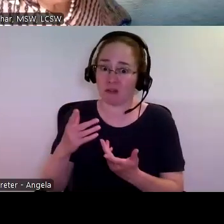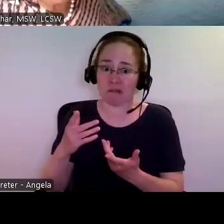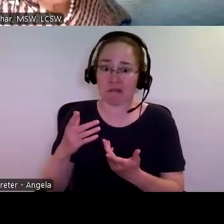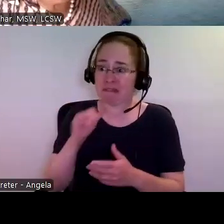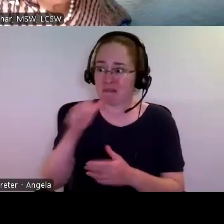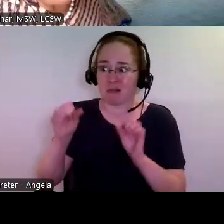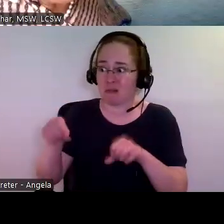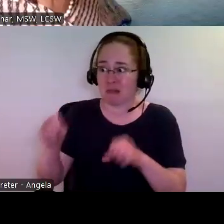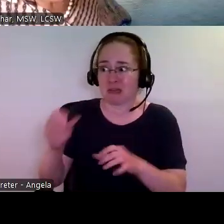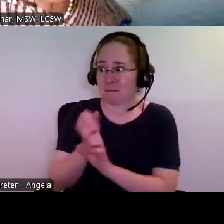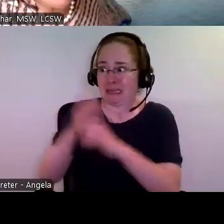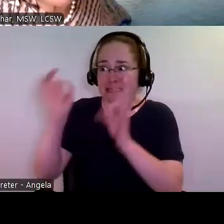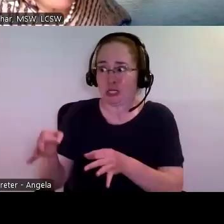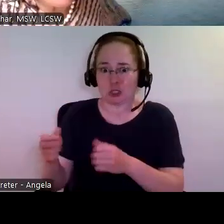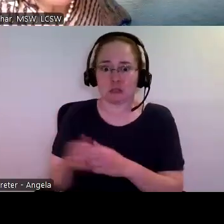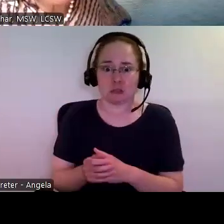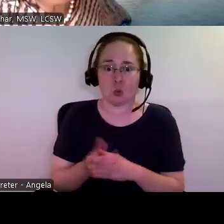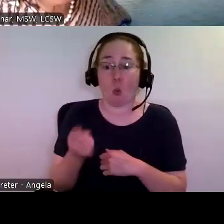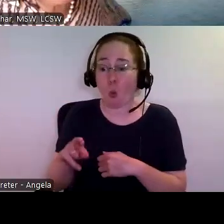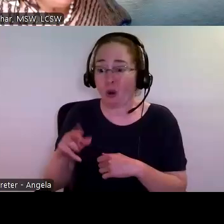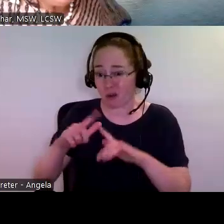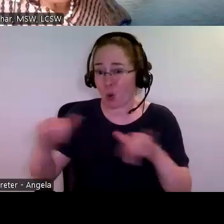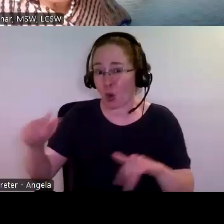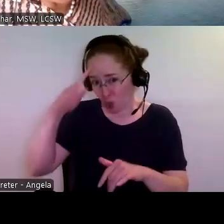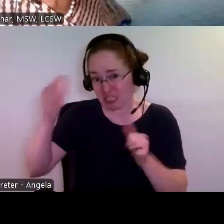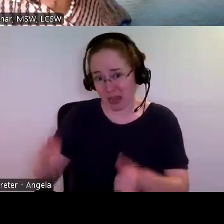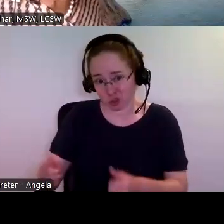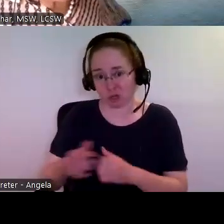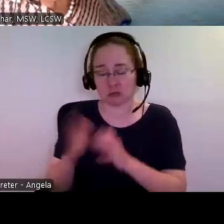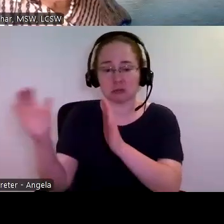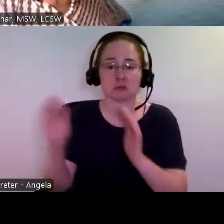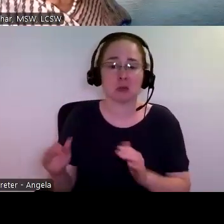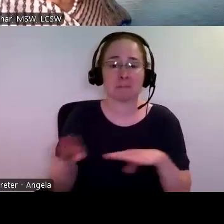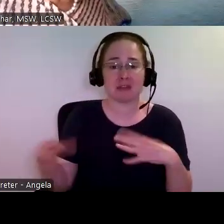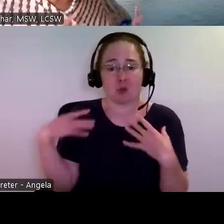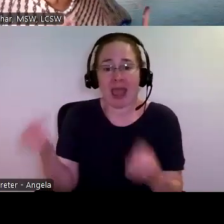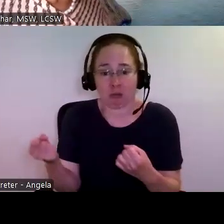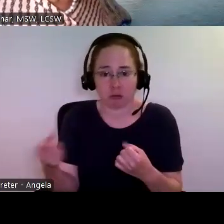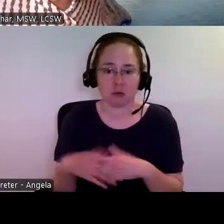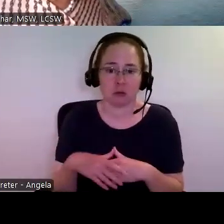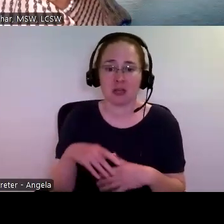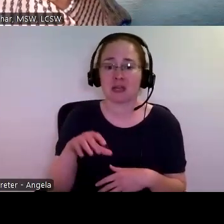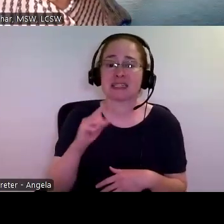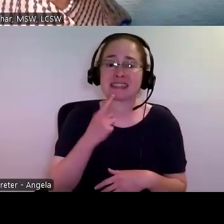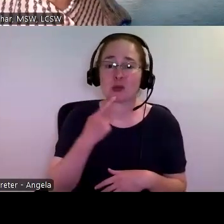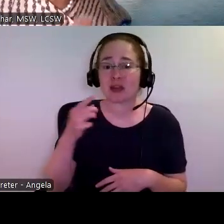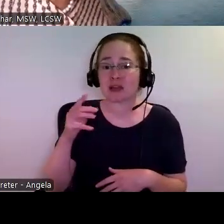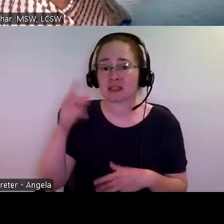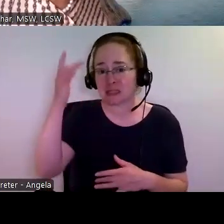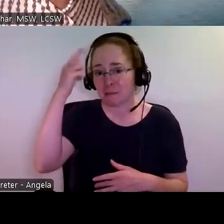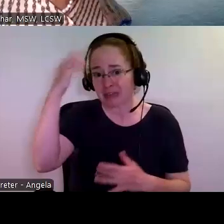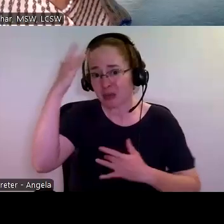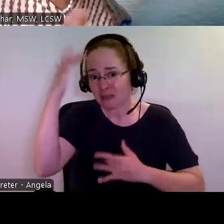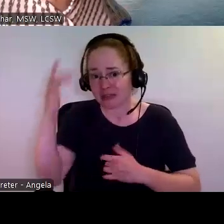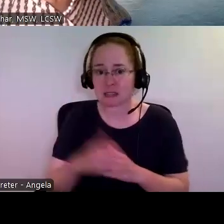decision-making and co-occurring dementia, behavioral health, such as serious mental illness or serious